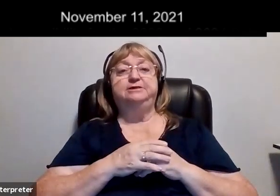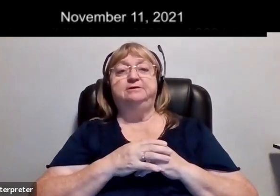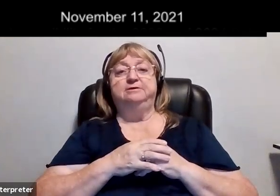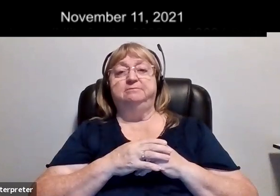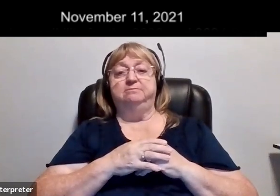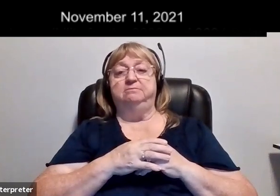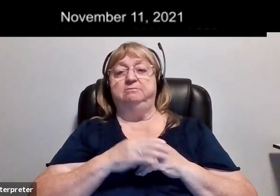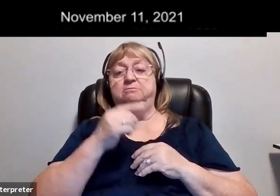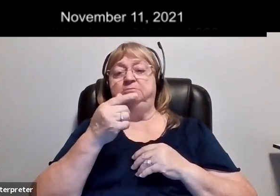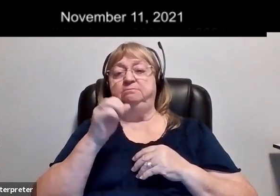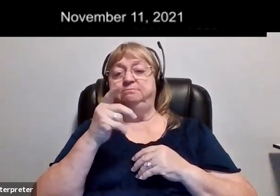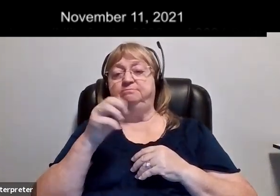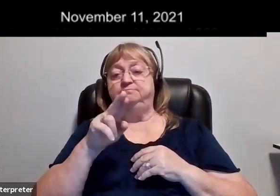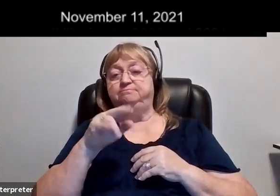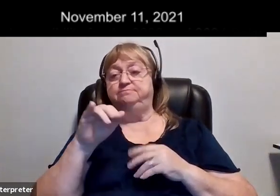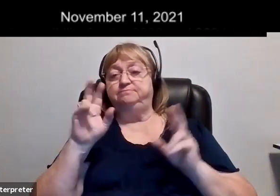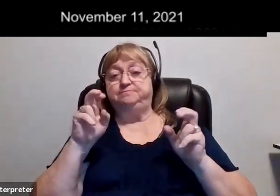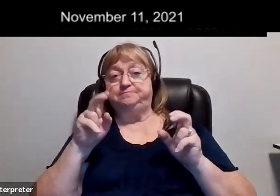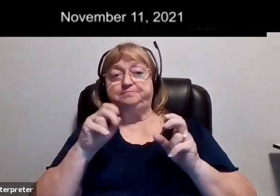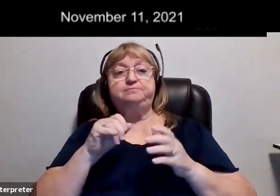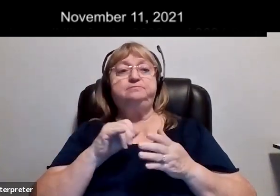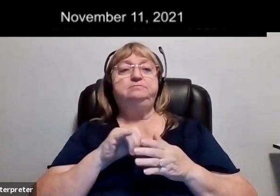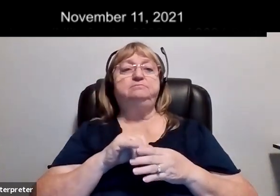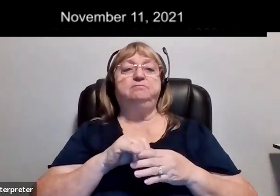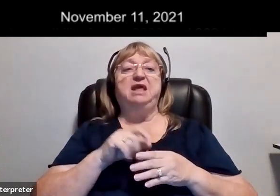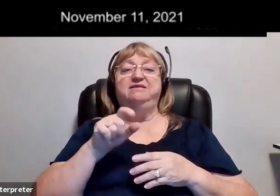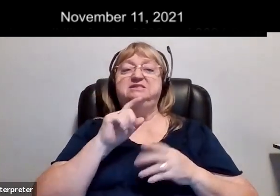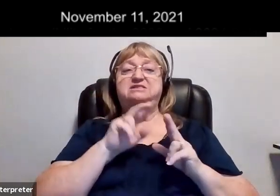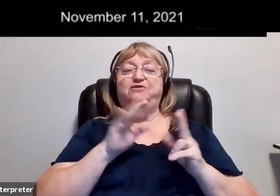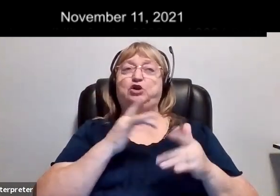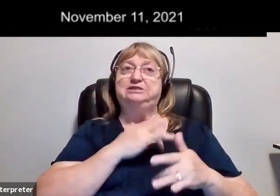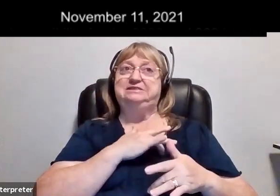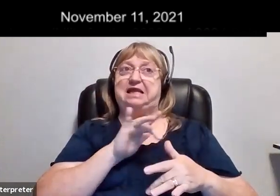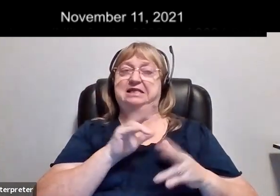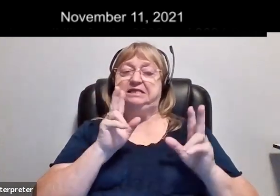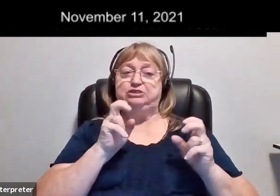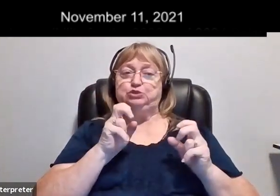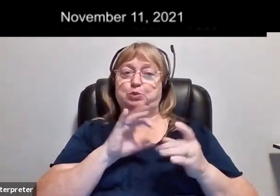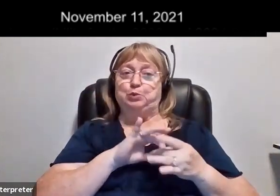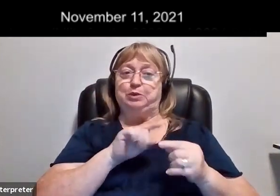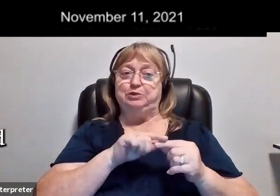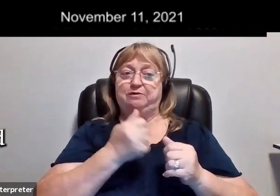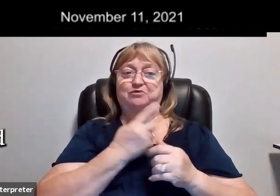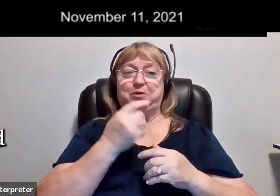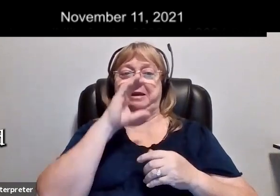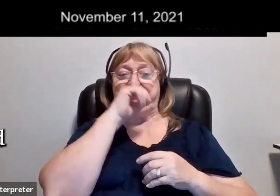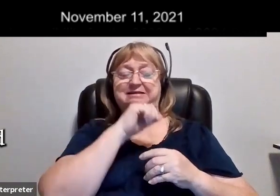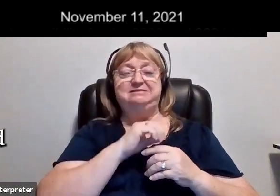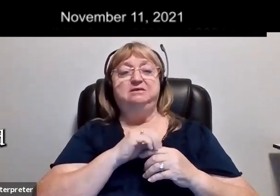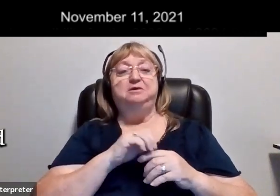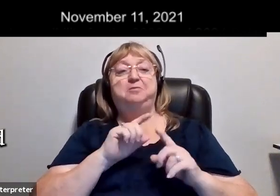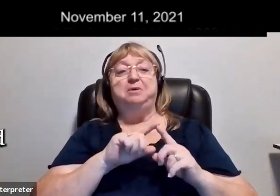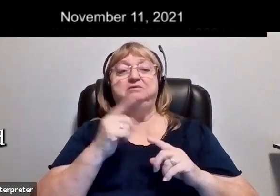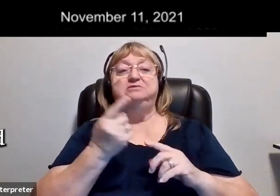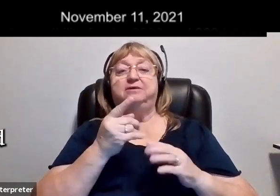About gender issues, this is, according to us, a very delicate issue, according to everybody, I guess, but it's